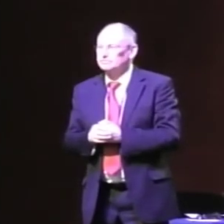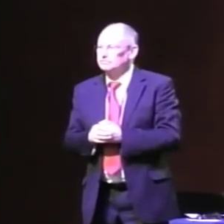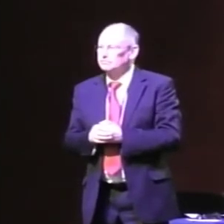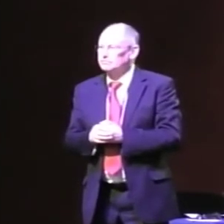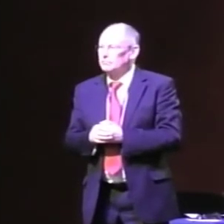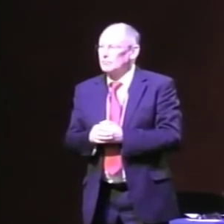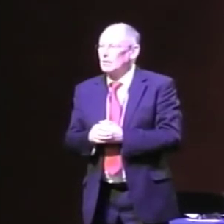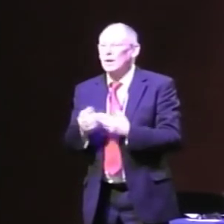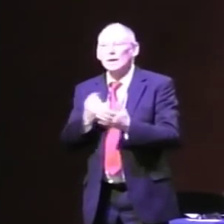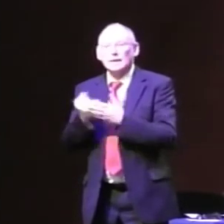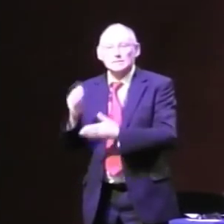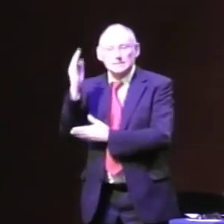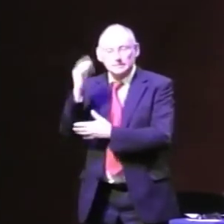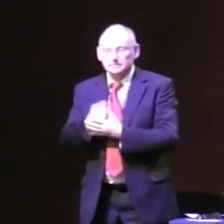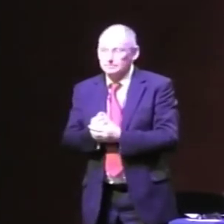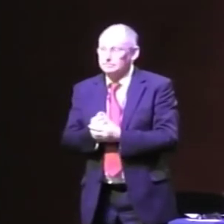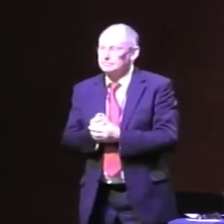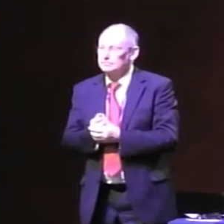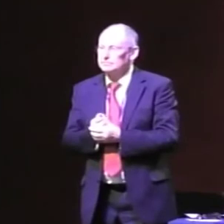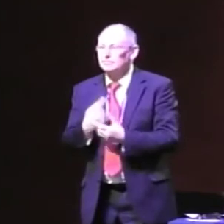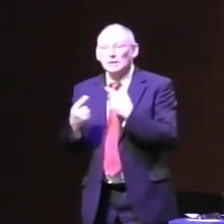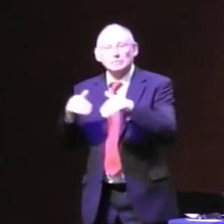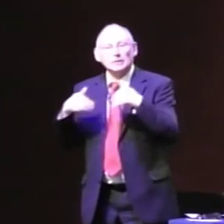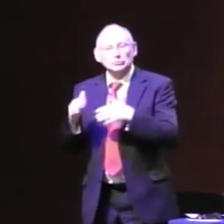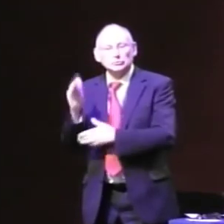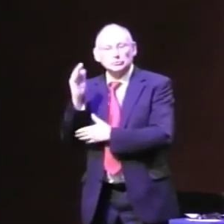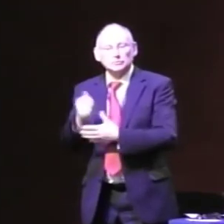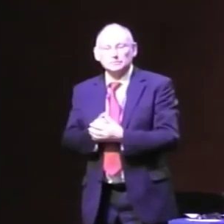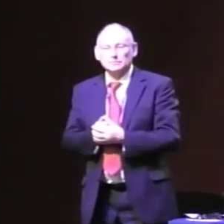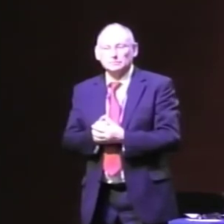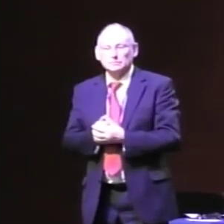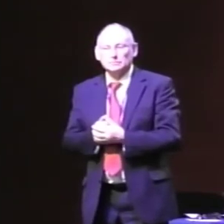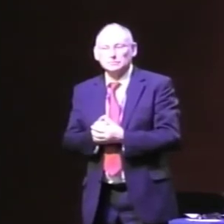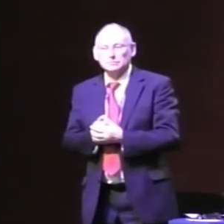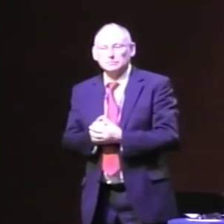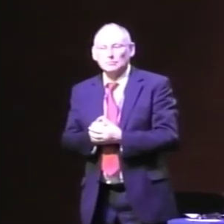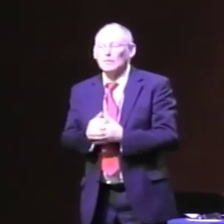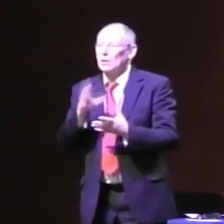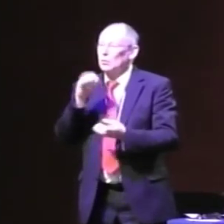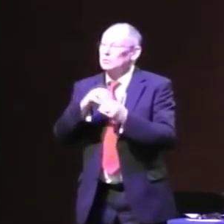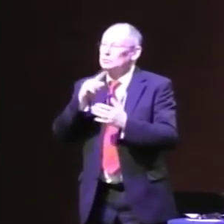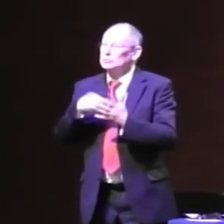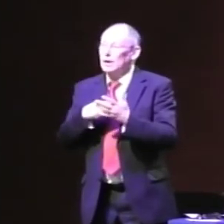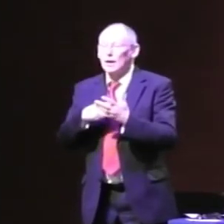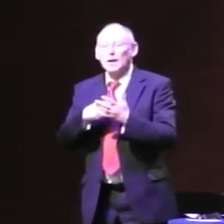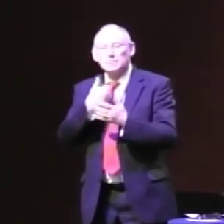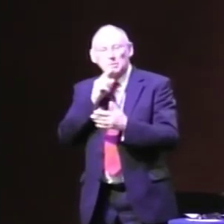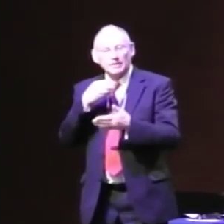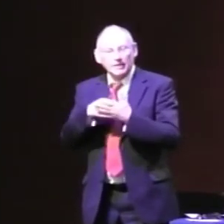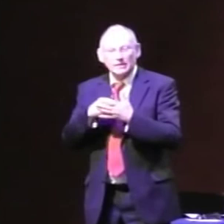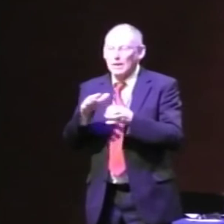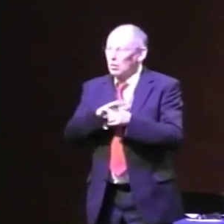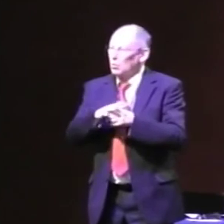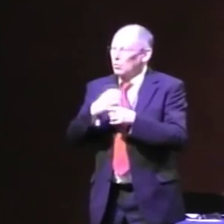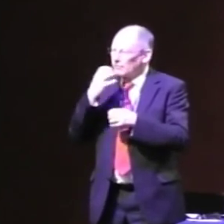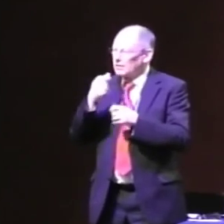Thank you. Any against? Any abstentions? Compensate Jai, public finance and local government